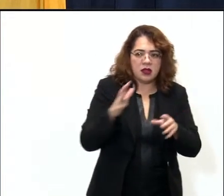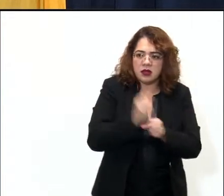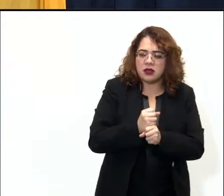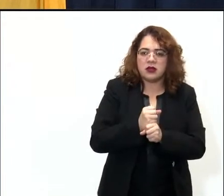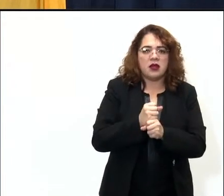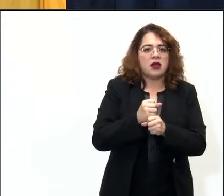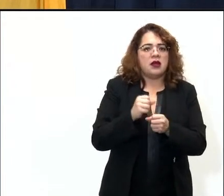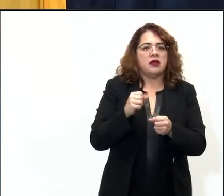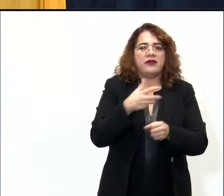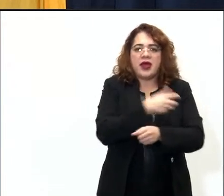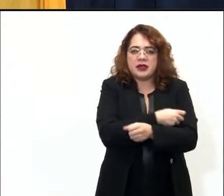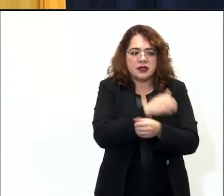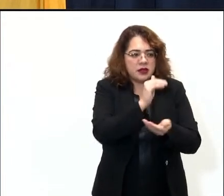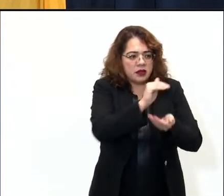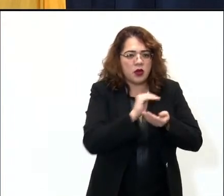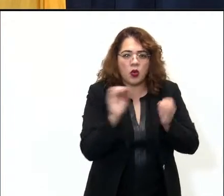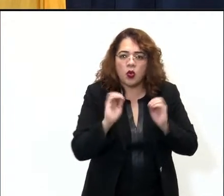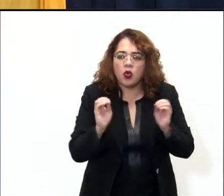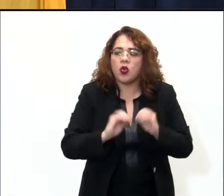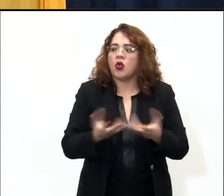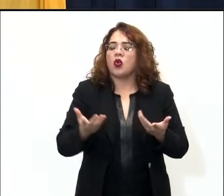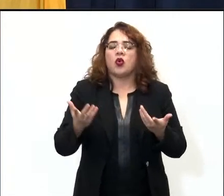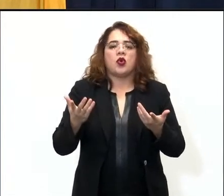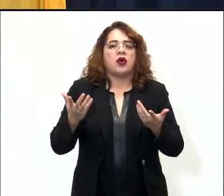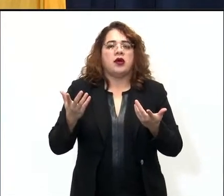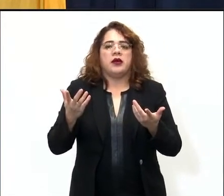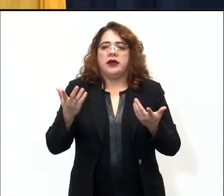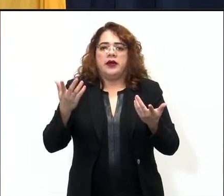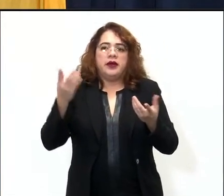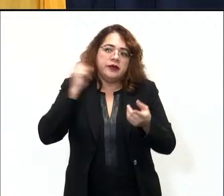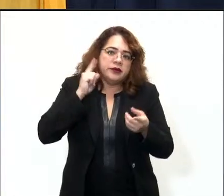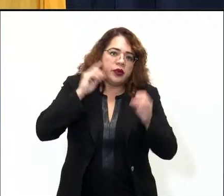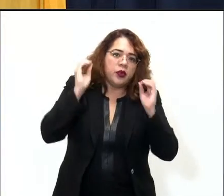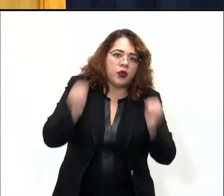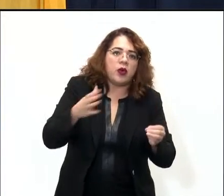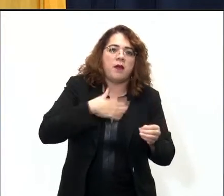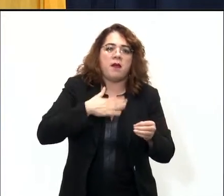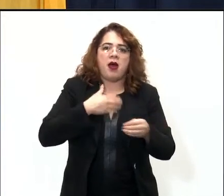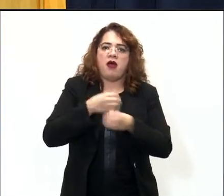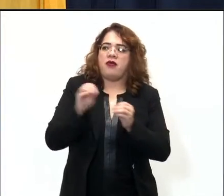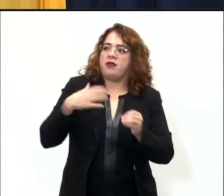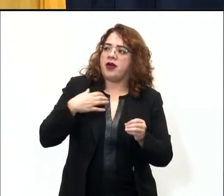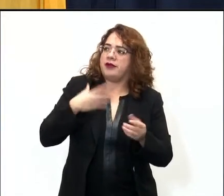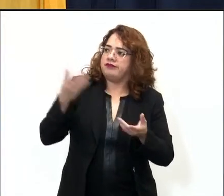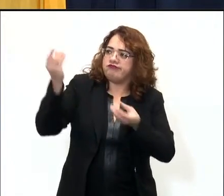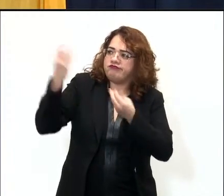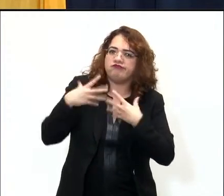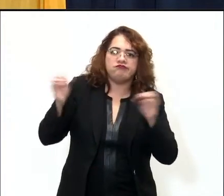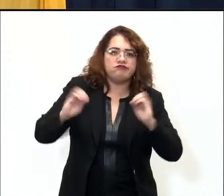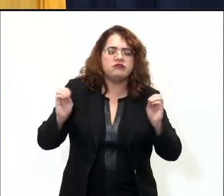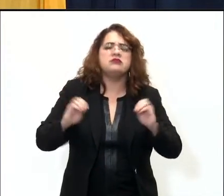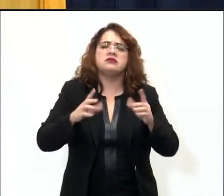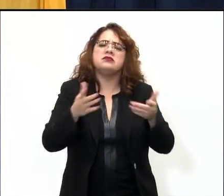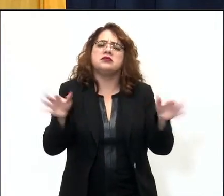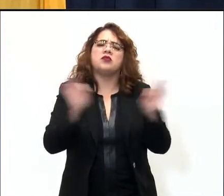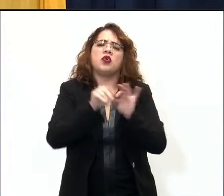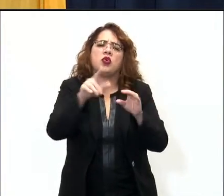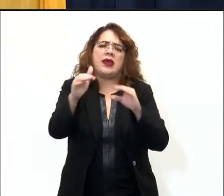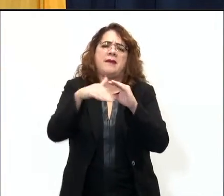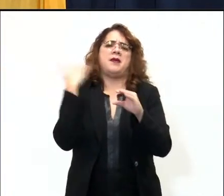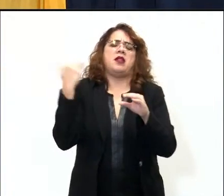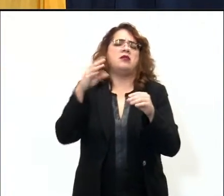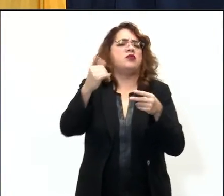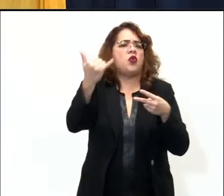you an appointment and get you vaccinated. So that is information we hope also our friends in the media will get out so that we